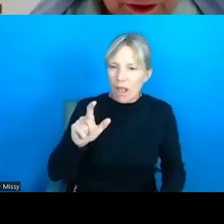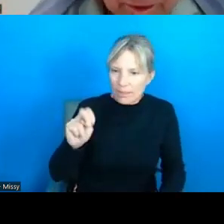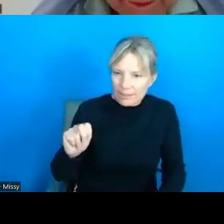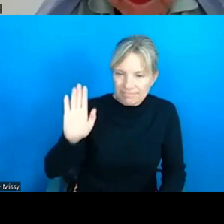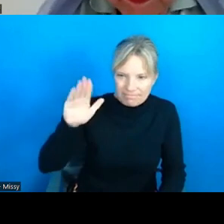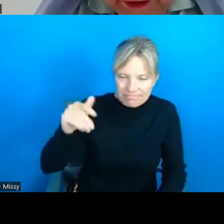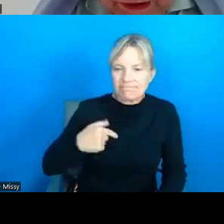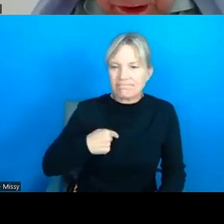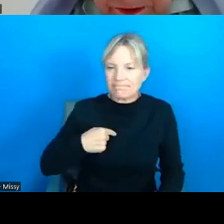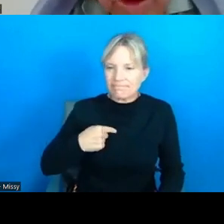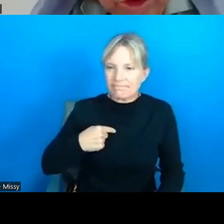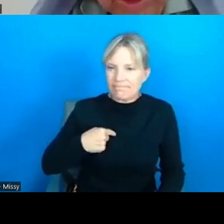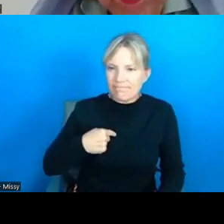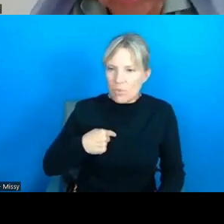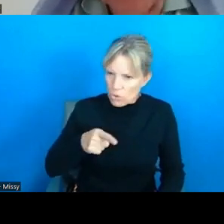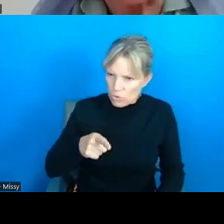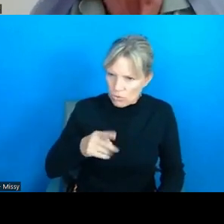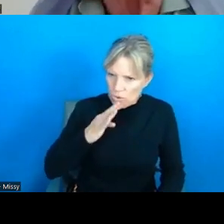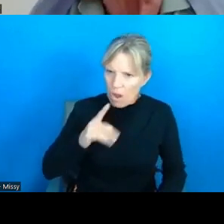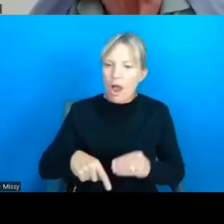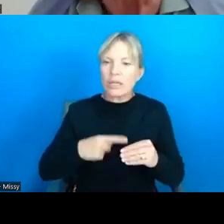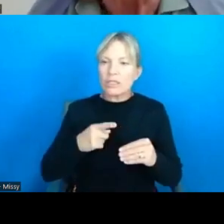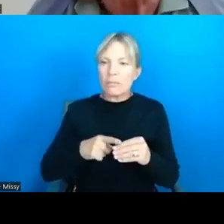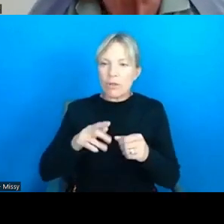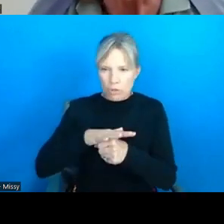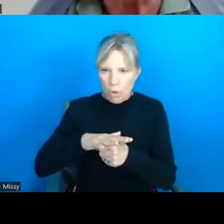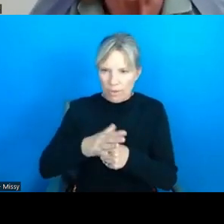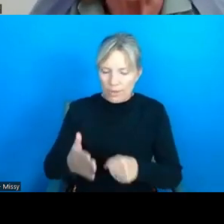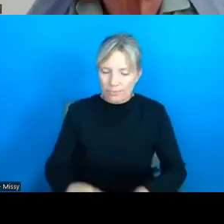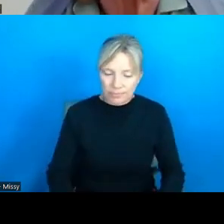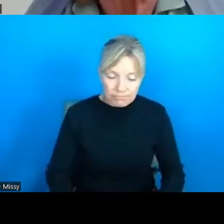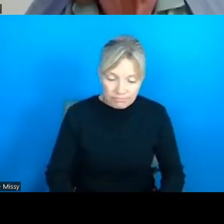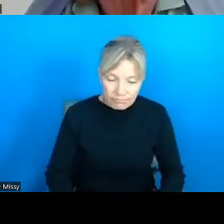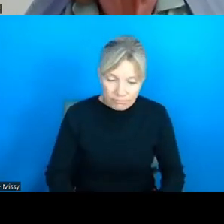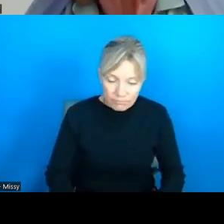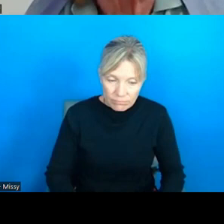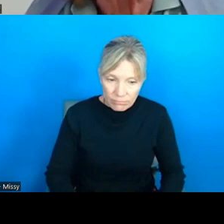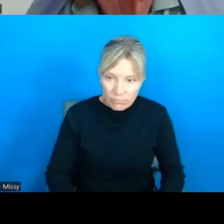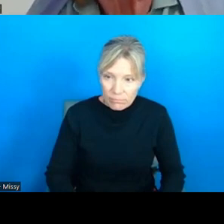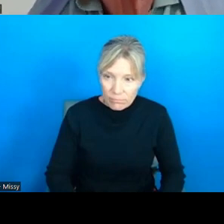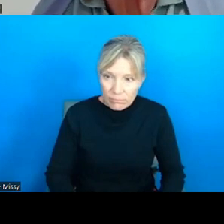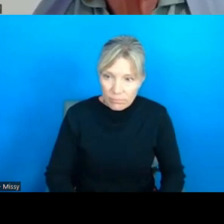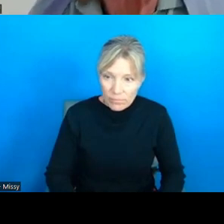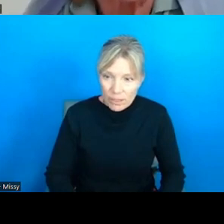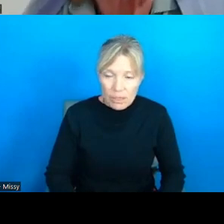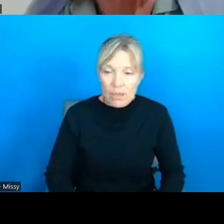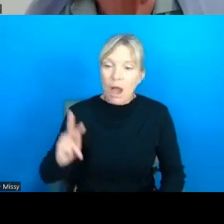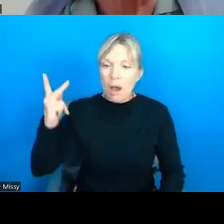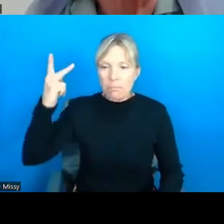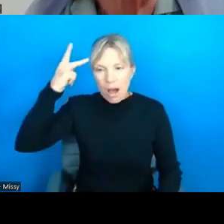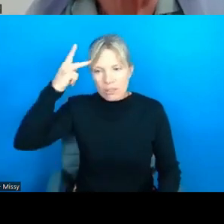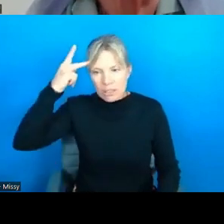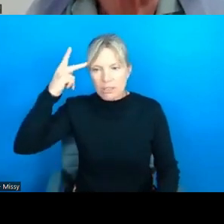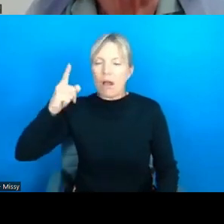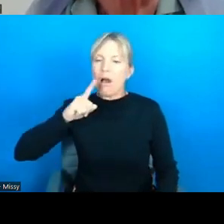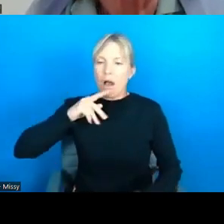just, you talked about the local thing. Everything that is really local, politics are local. Bob Koff